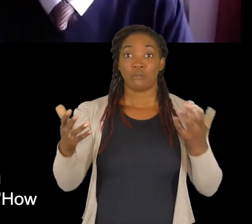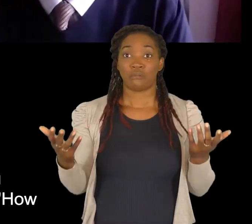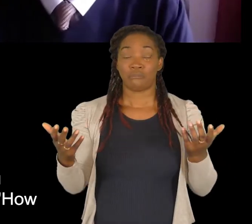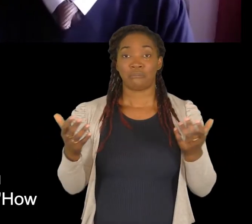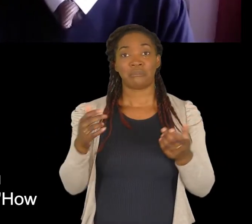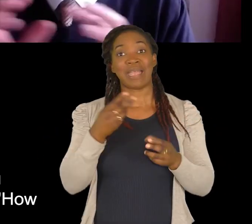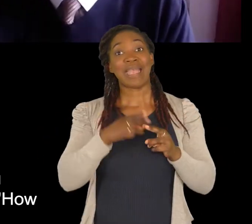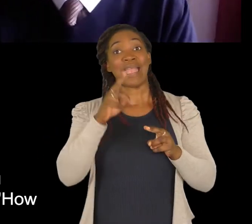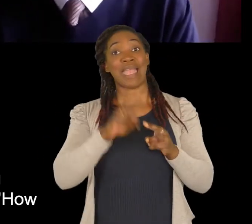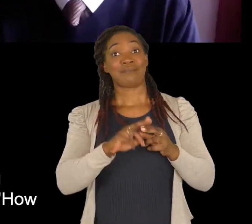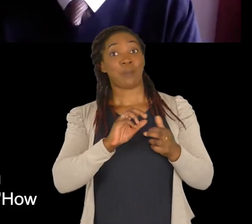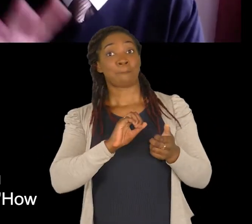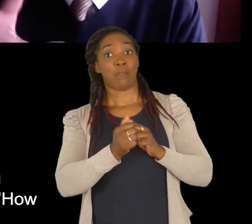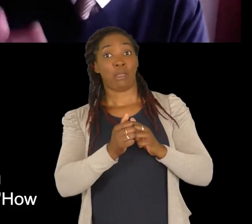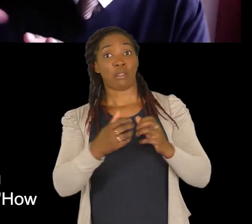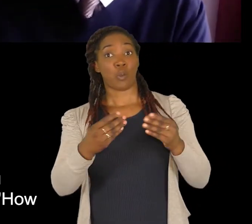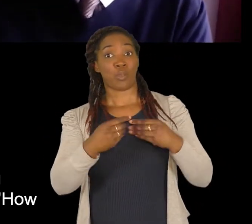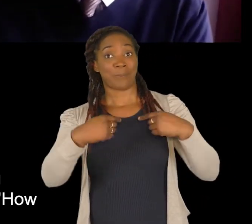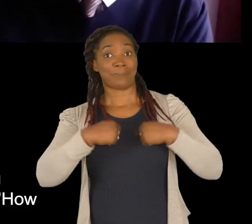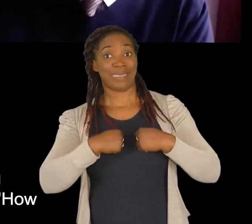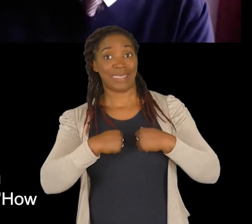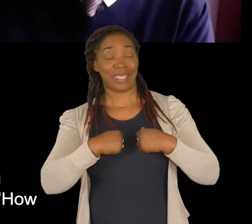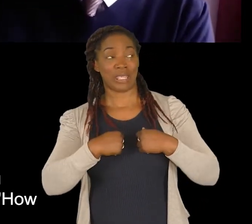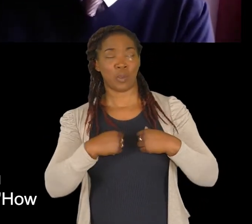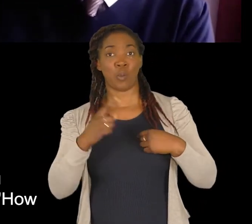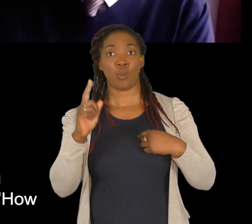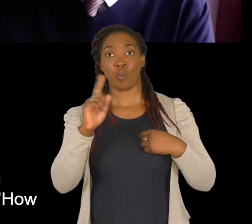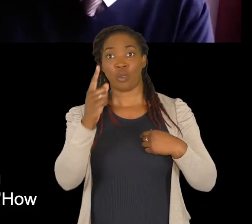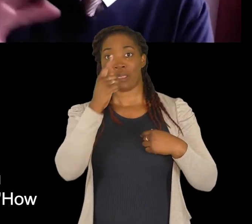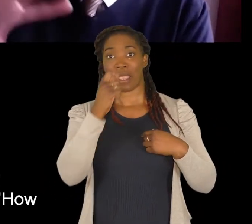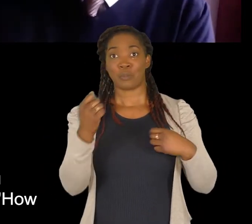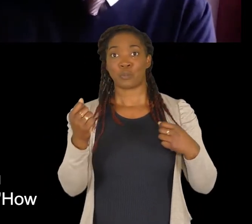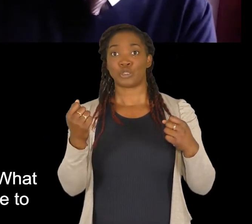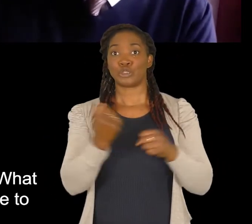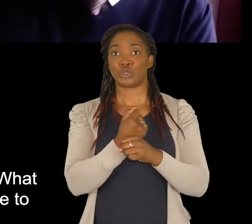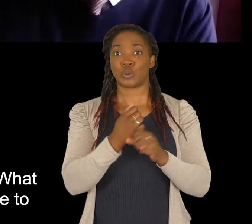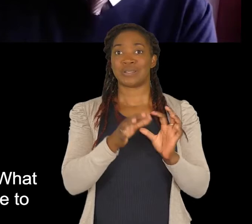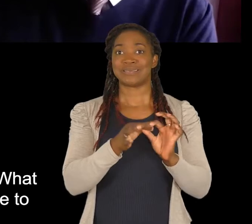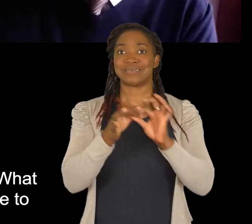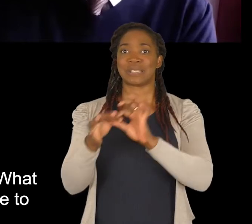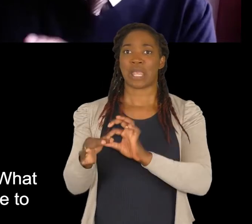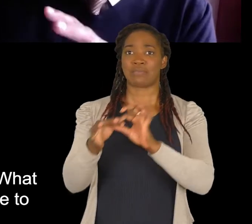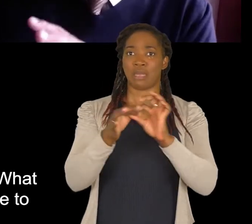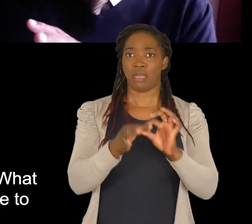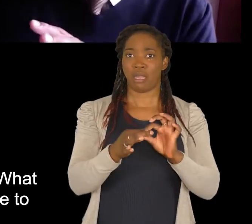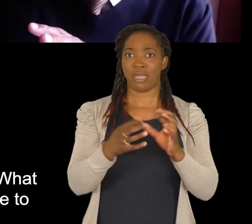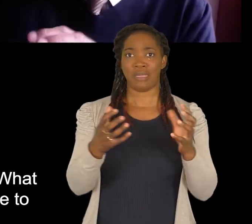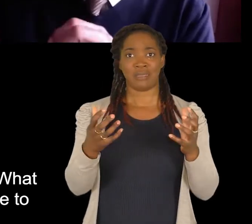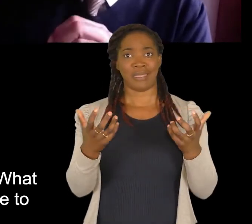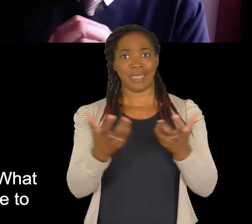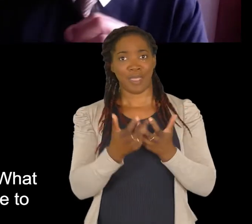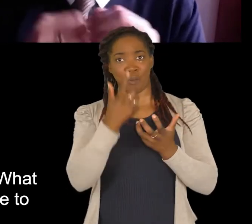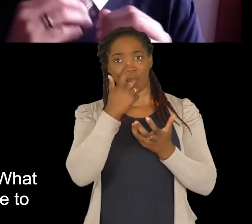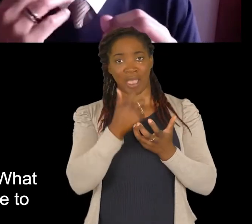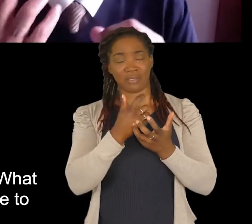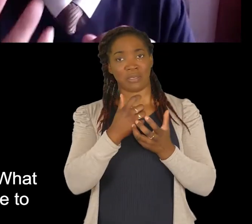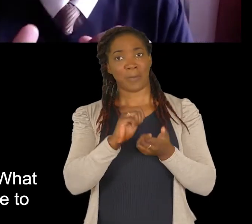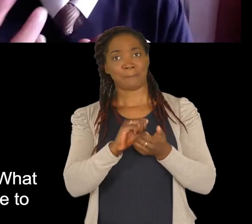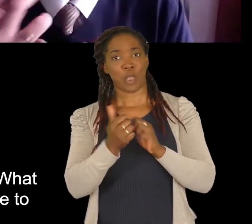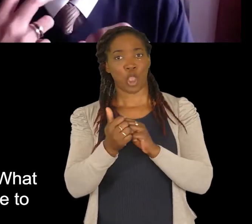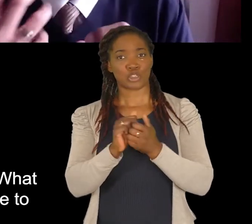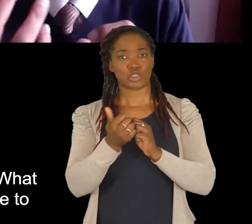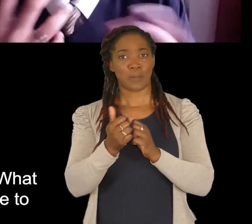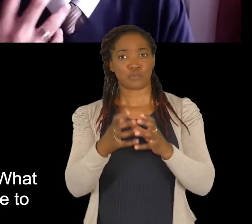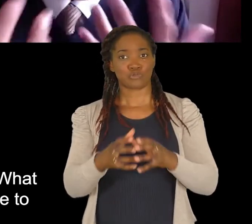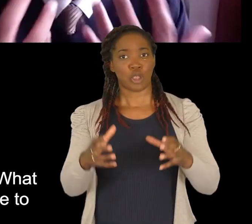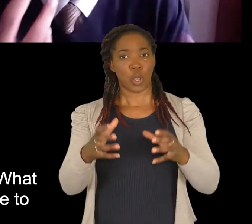you partner with me, what can we do together? Right? How can we help to grow this partnership? And what do I